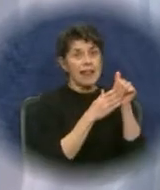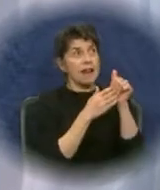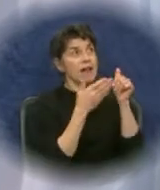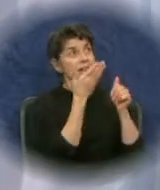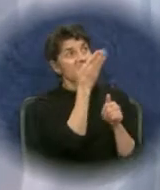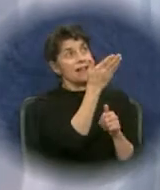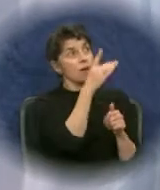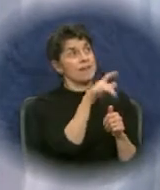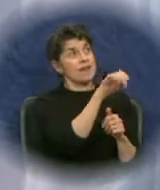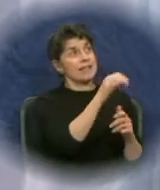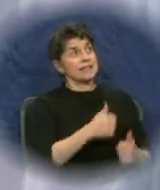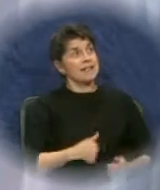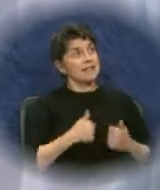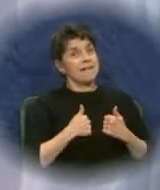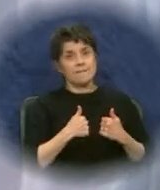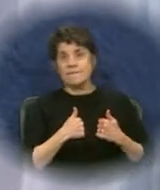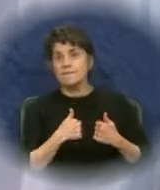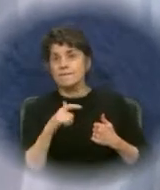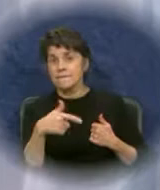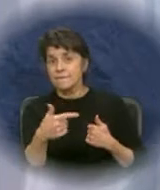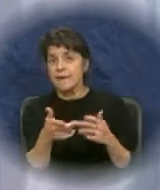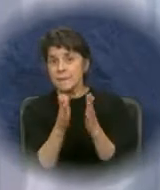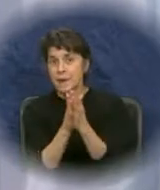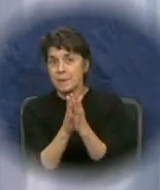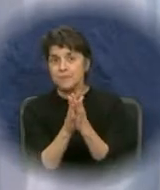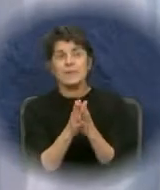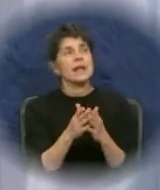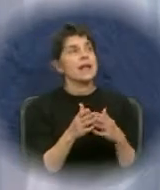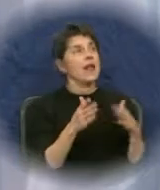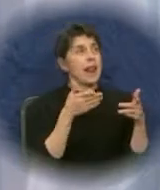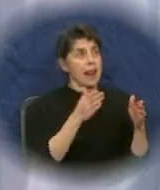everlasting. Amen. And let us pray.